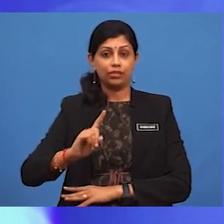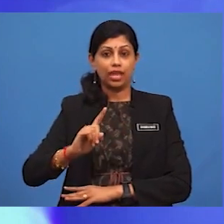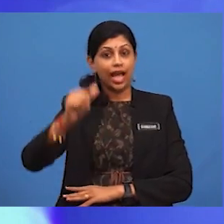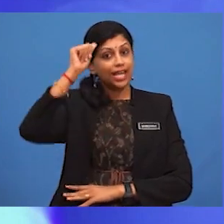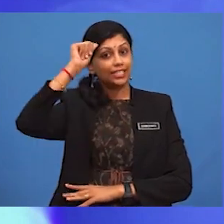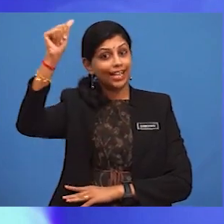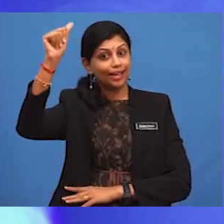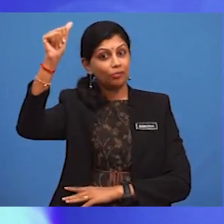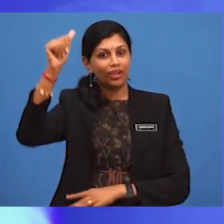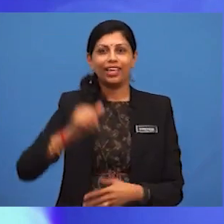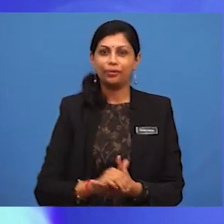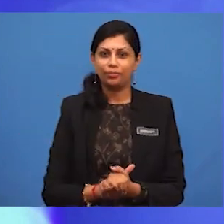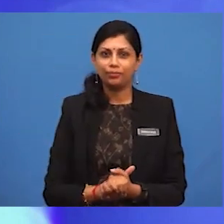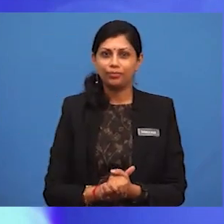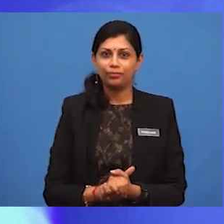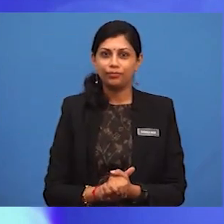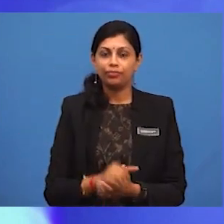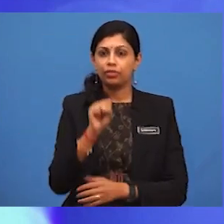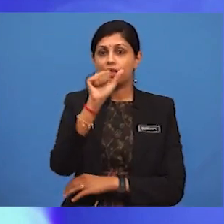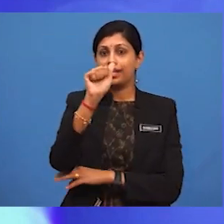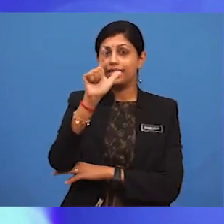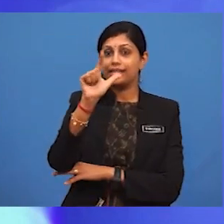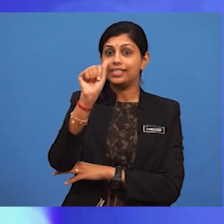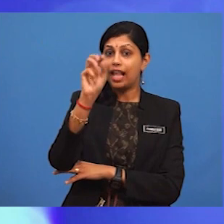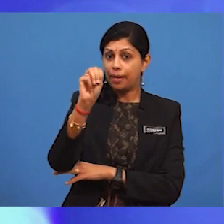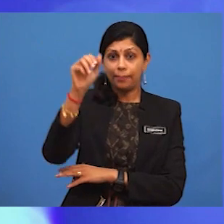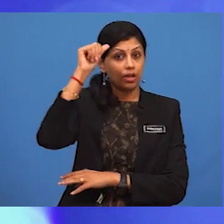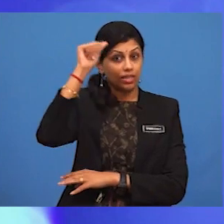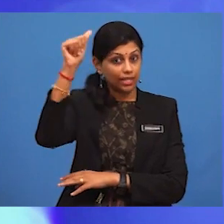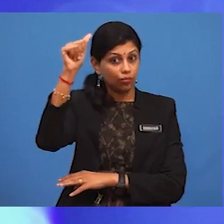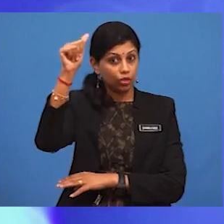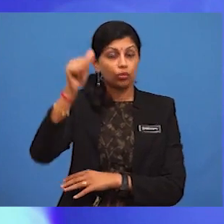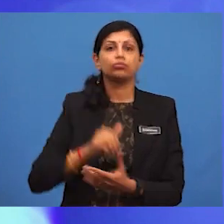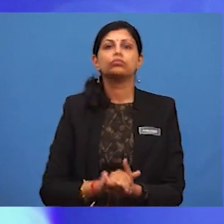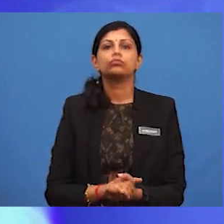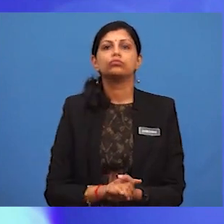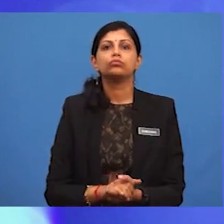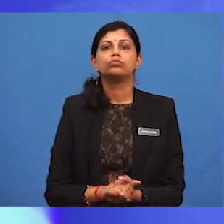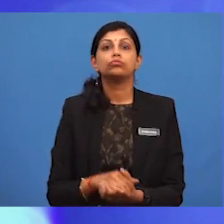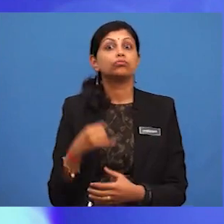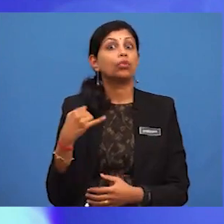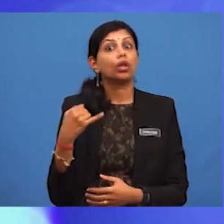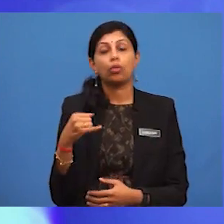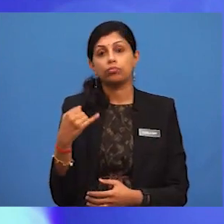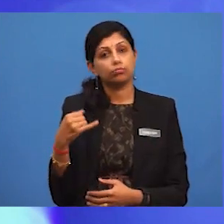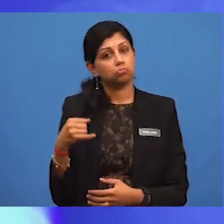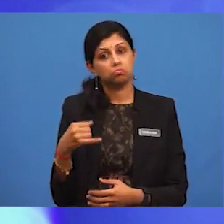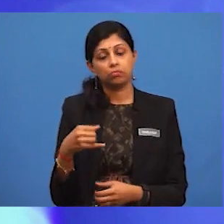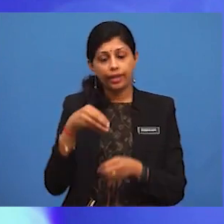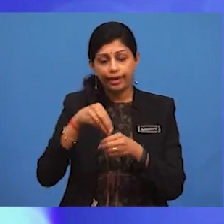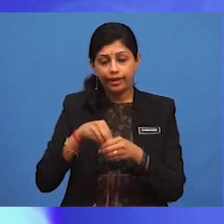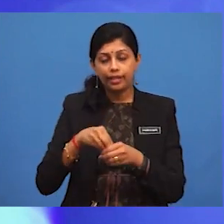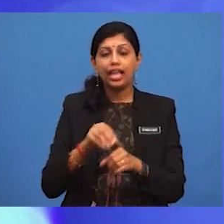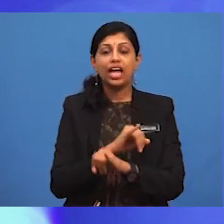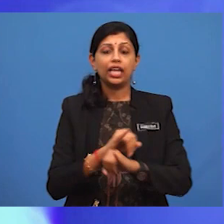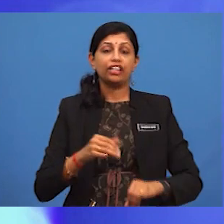as Assalamualaikum or Salam. Now, these will be regarded as errors because these words are